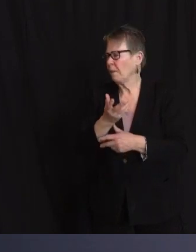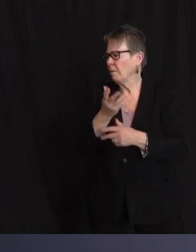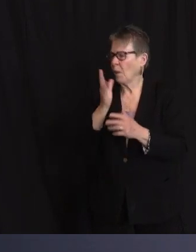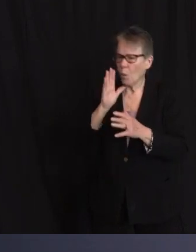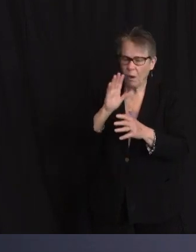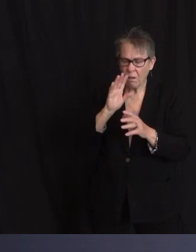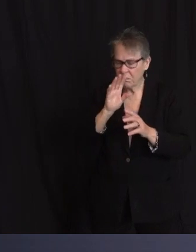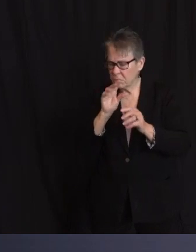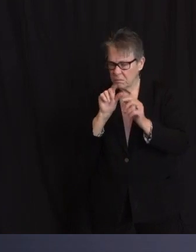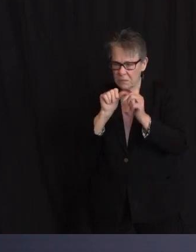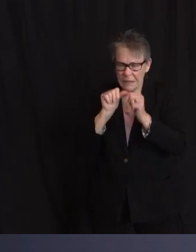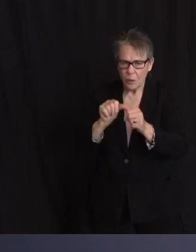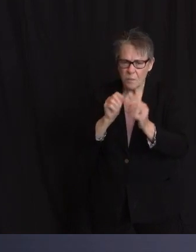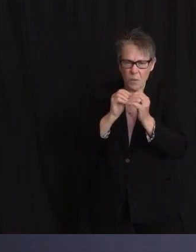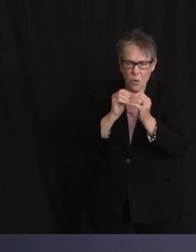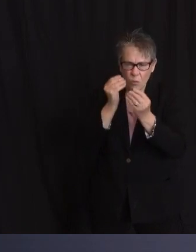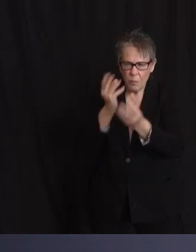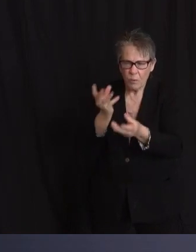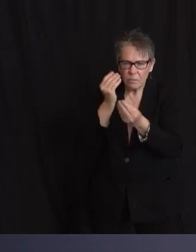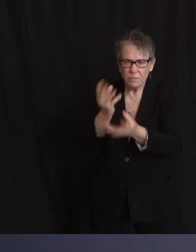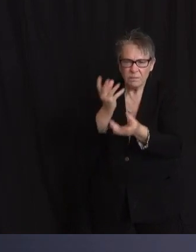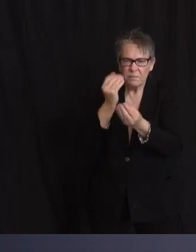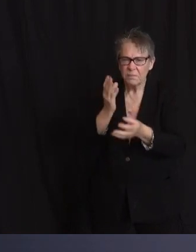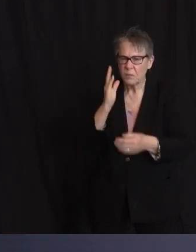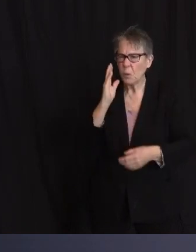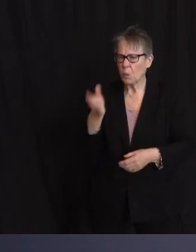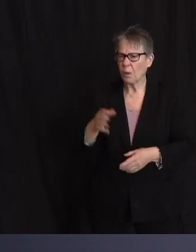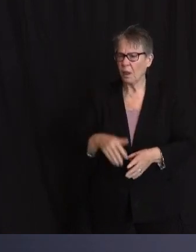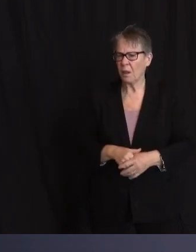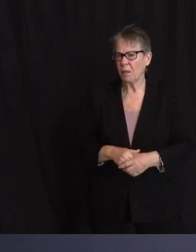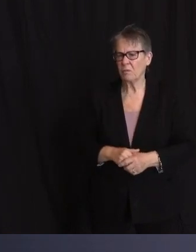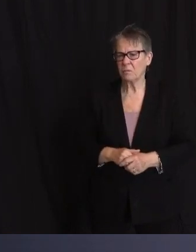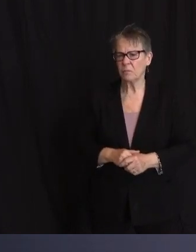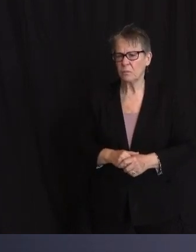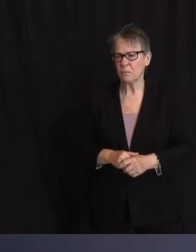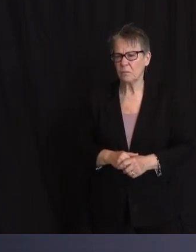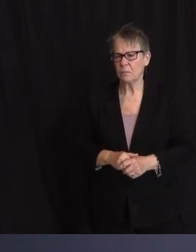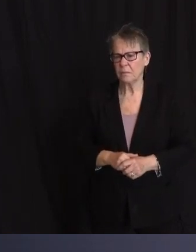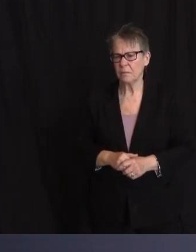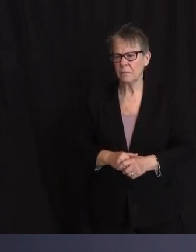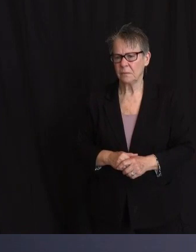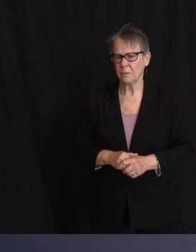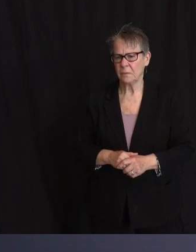According to data from this morning of the 7 laboratories sending us COVID-19 results,